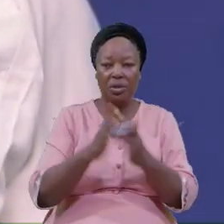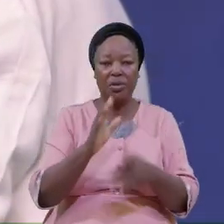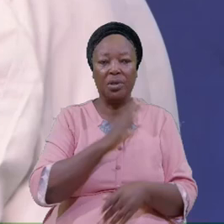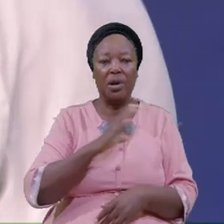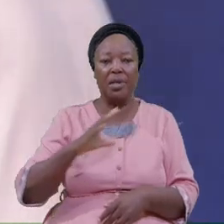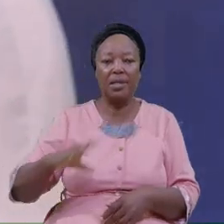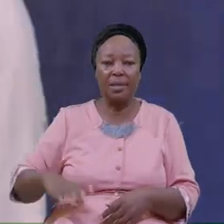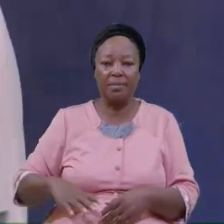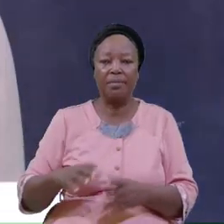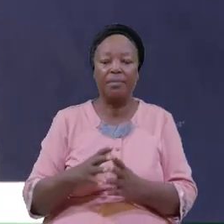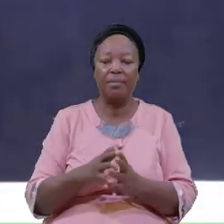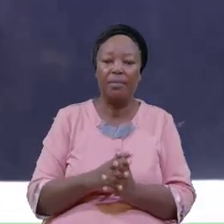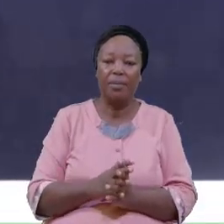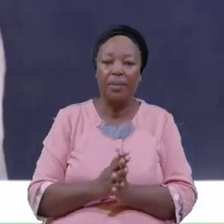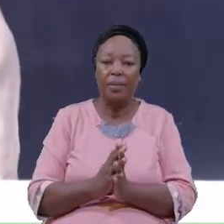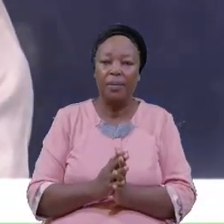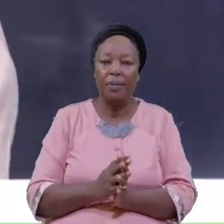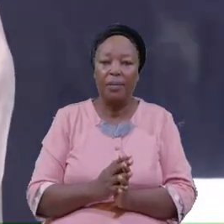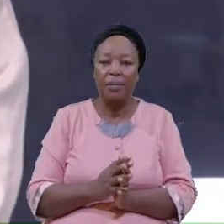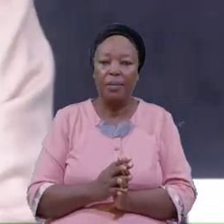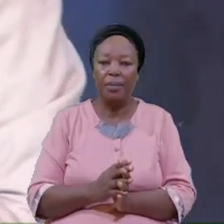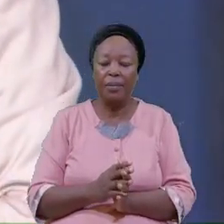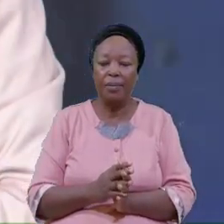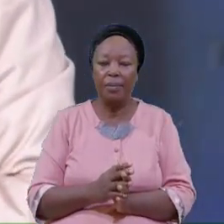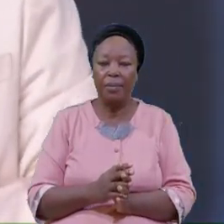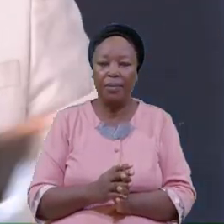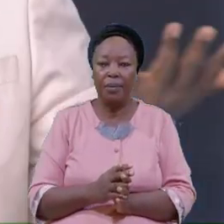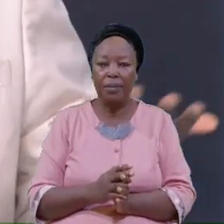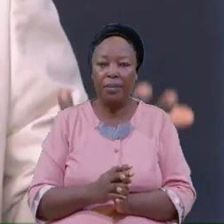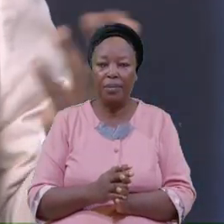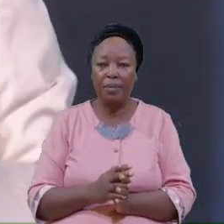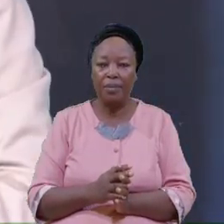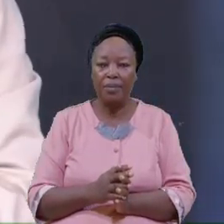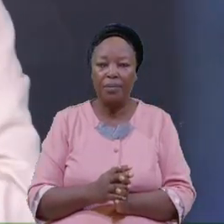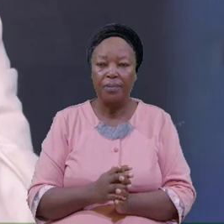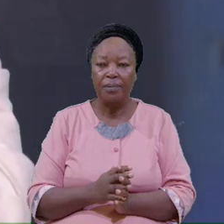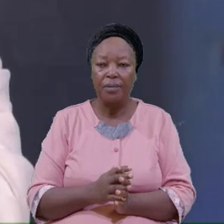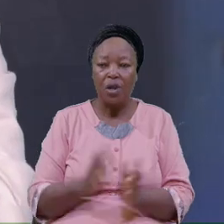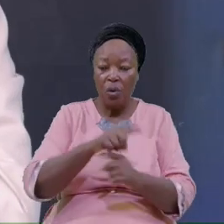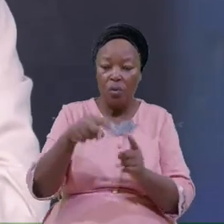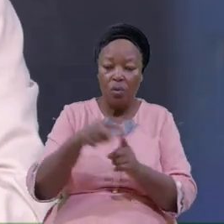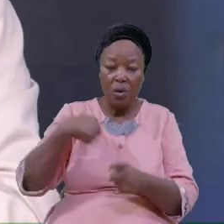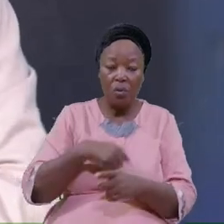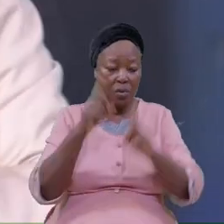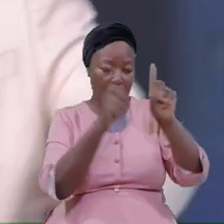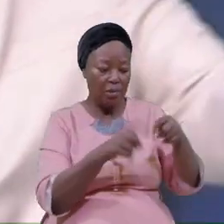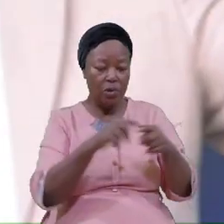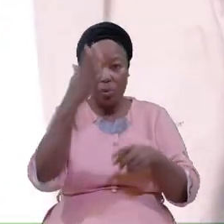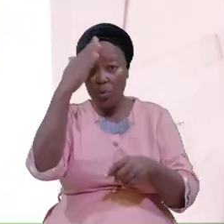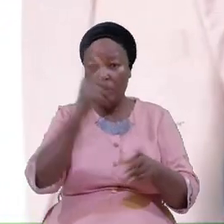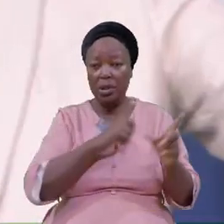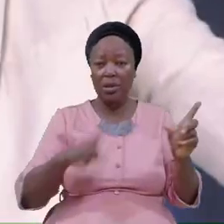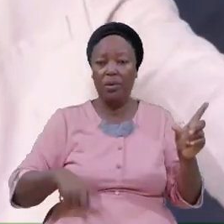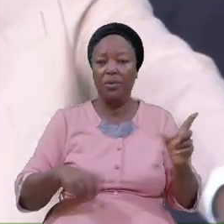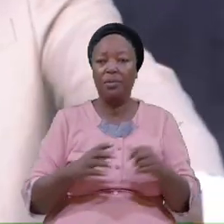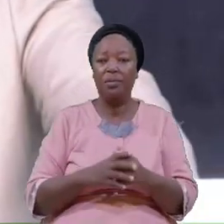la foi, nous avons la paix avec Dieu par notre Seigneur Jésus Christ. When we came to know the Lord, quand nous sommes venus connaître when le Seigneur,